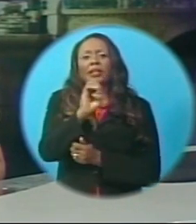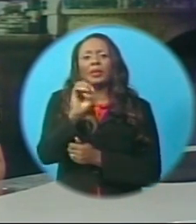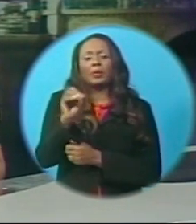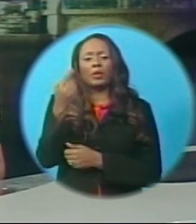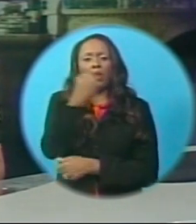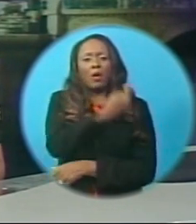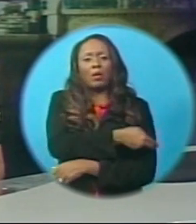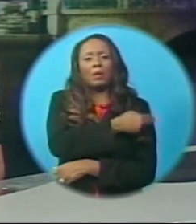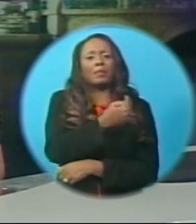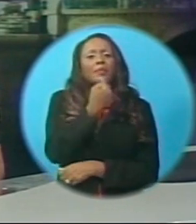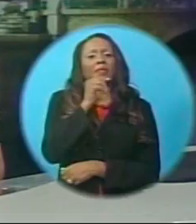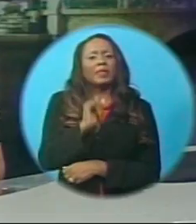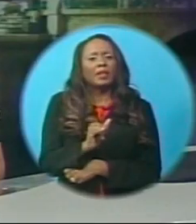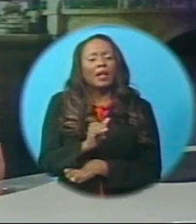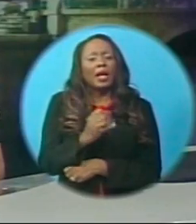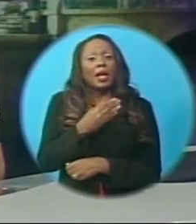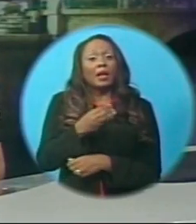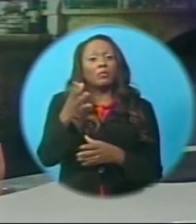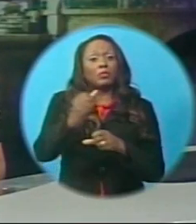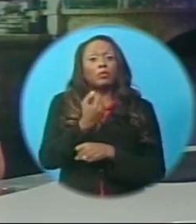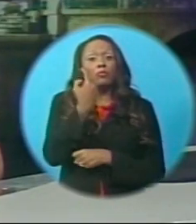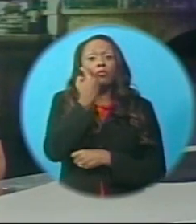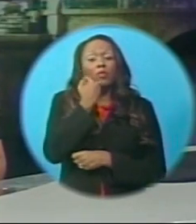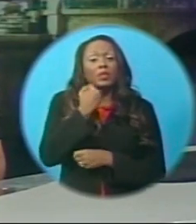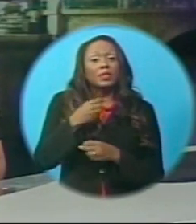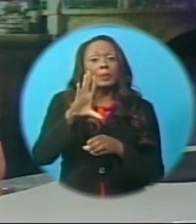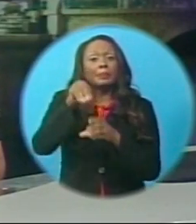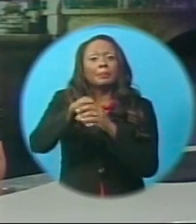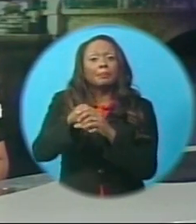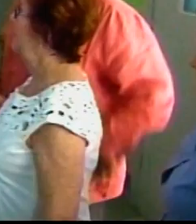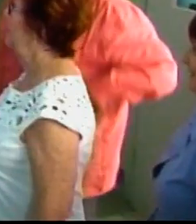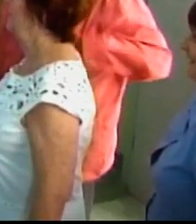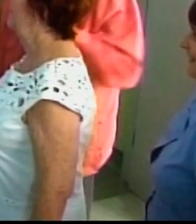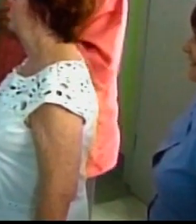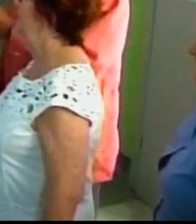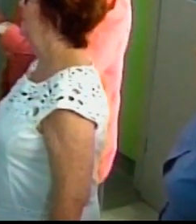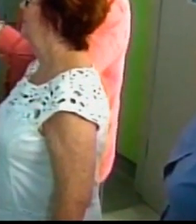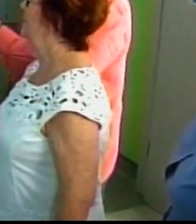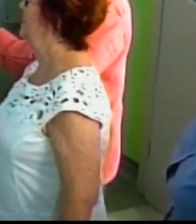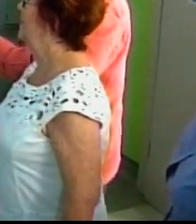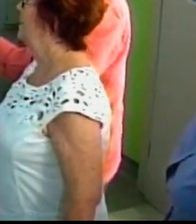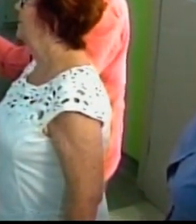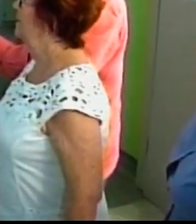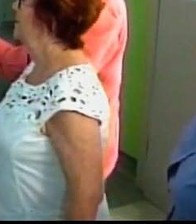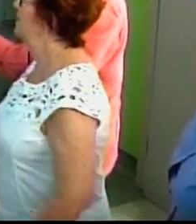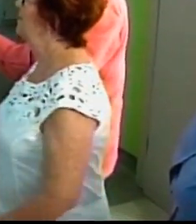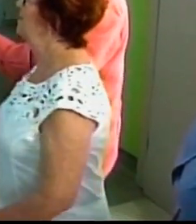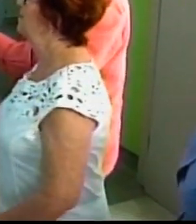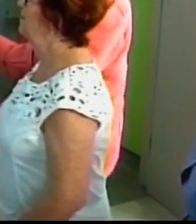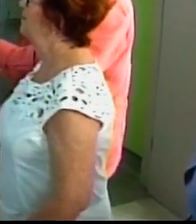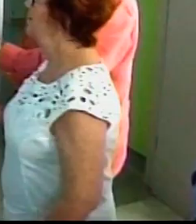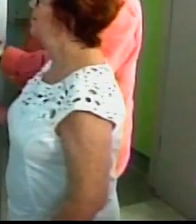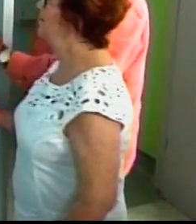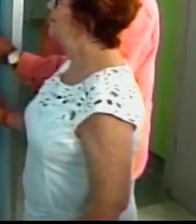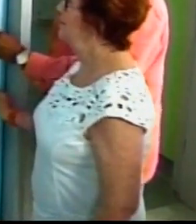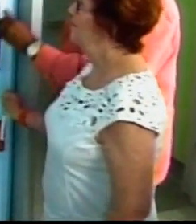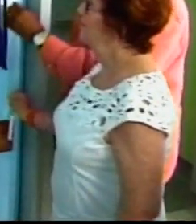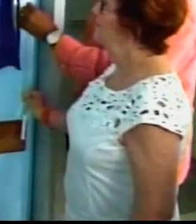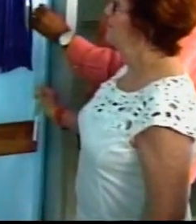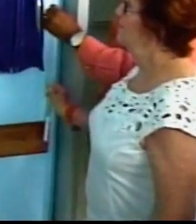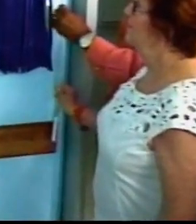Dexter James, as he welcomed the latest donation. This was done through the renovation of Medical Ward C9 by the Viola